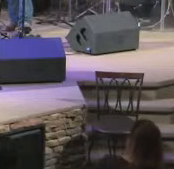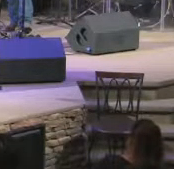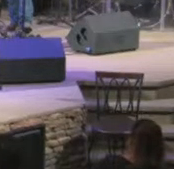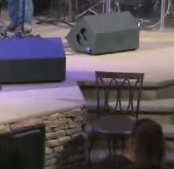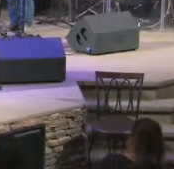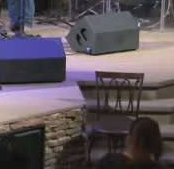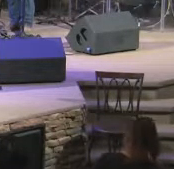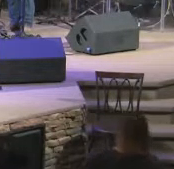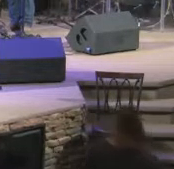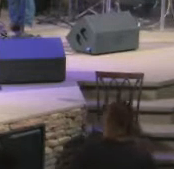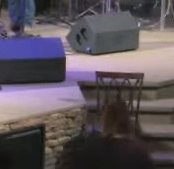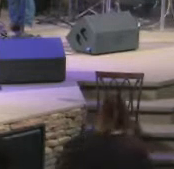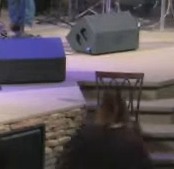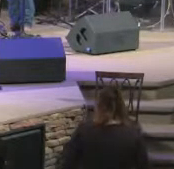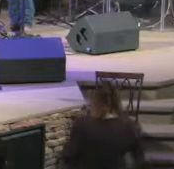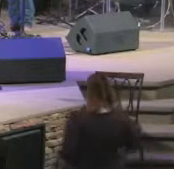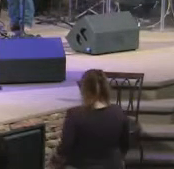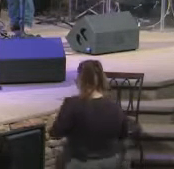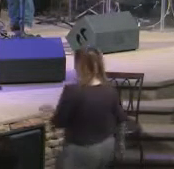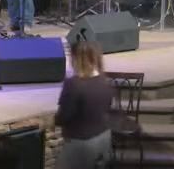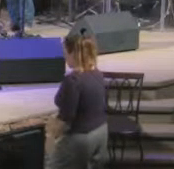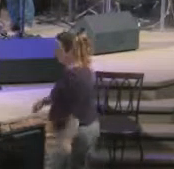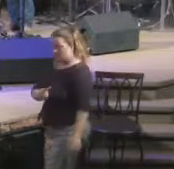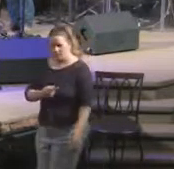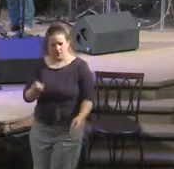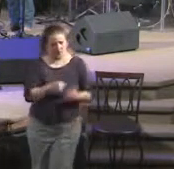Our worship